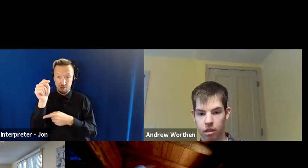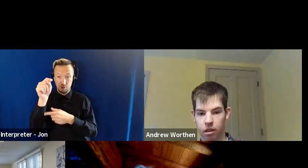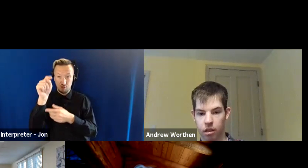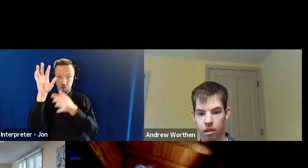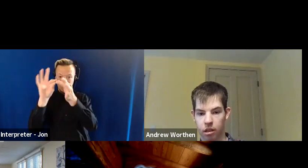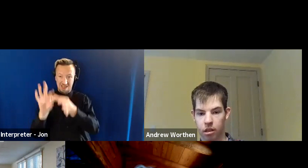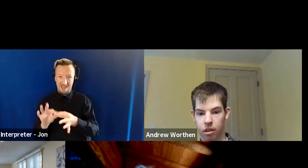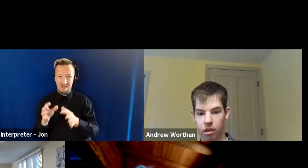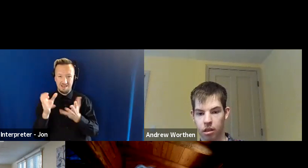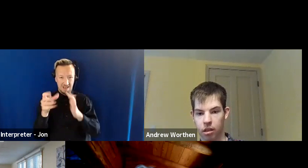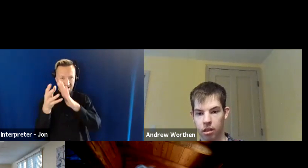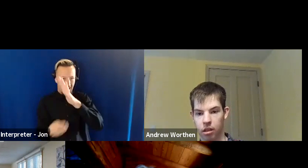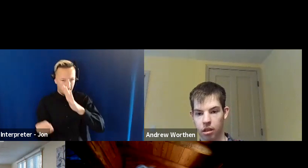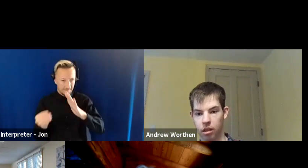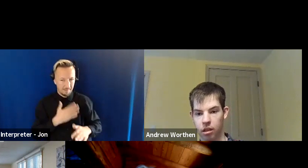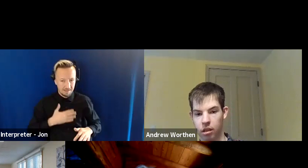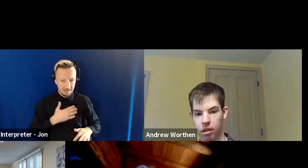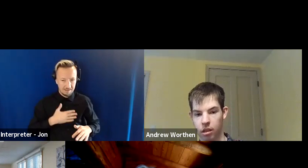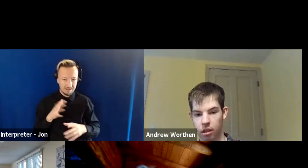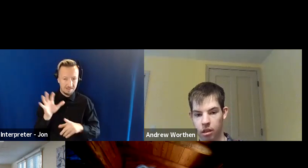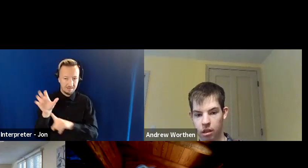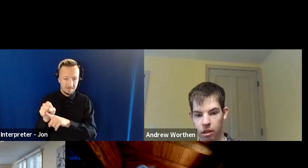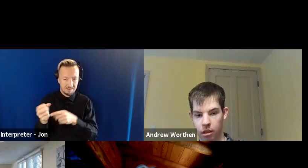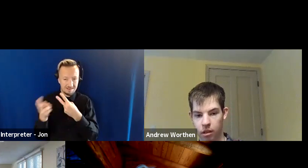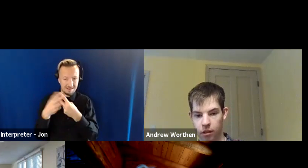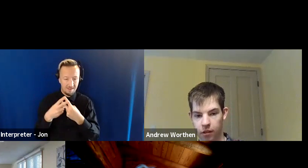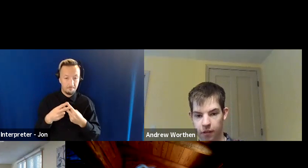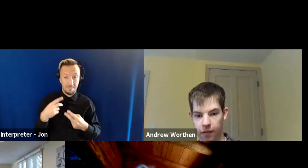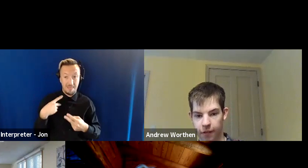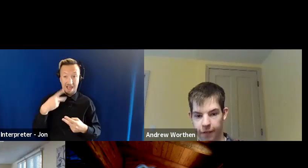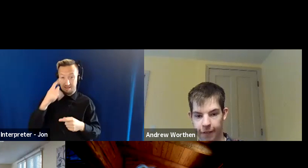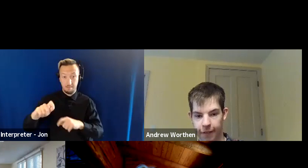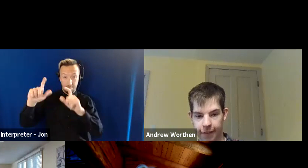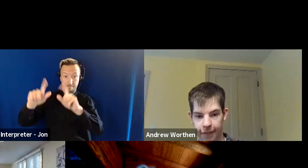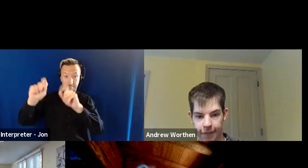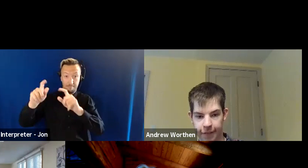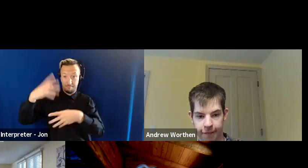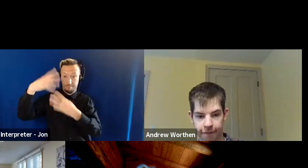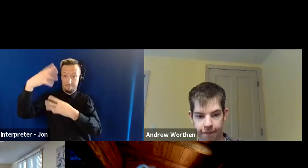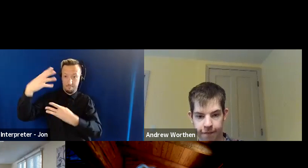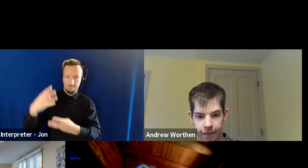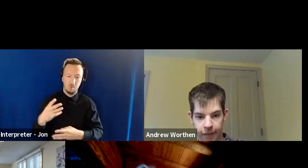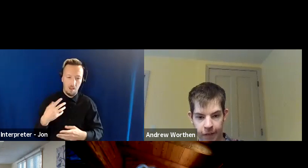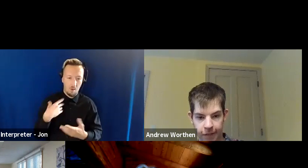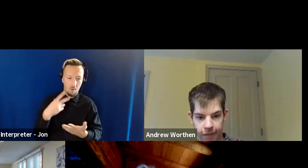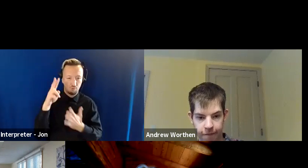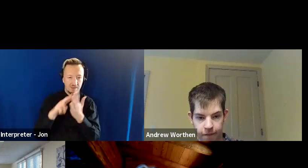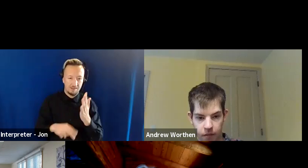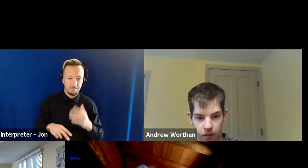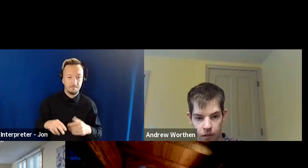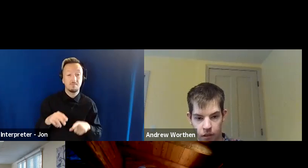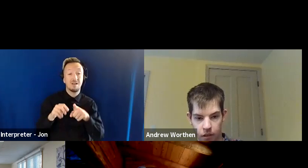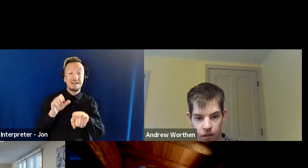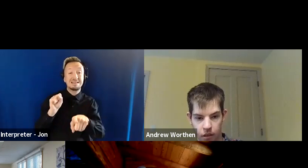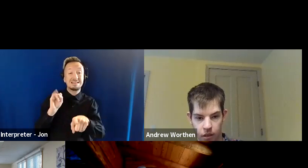here either. Is there some way we could capture all this? I see them pop up, and it's such nice things. Just And Sidna, I just want